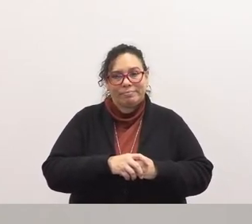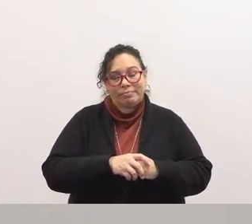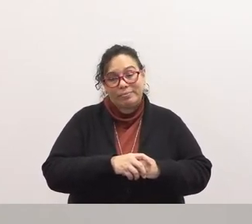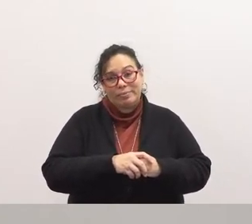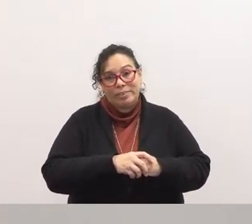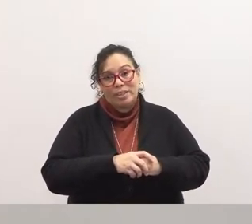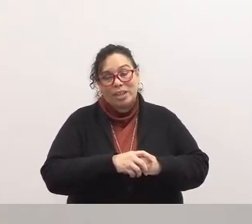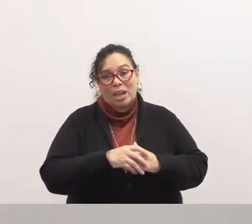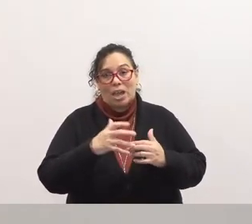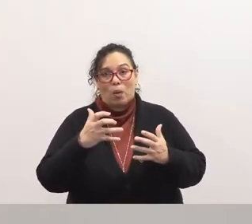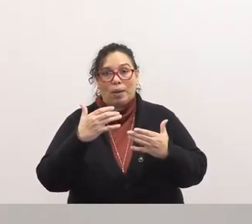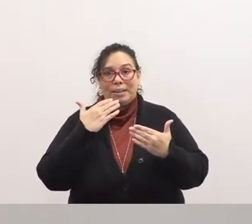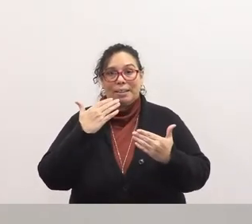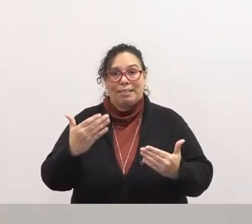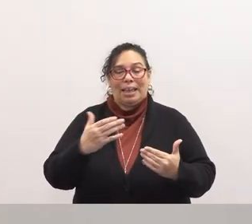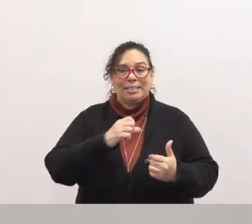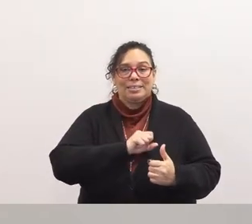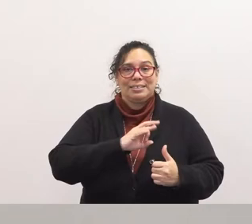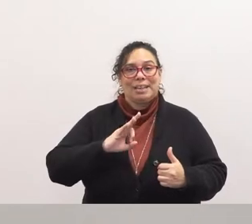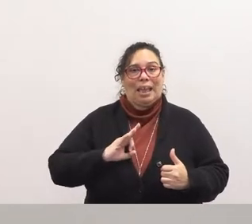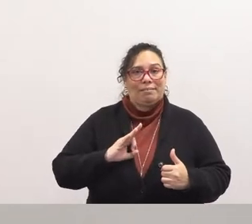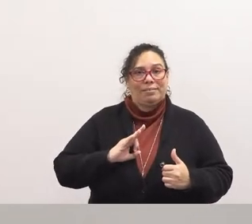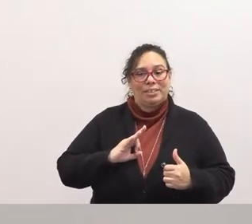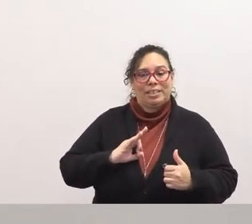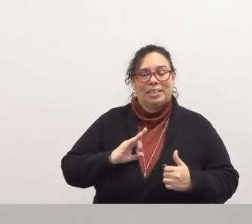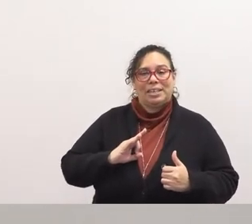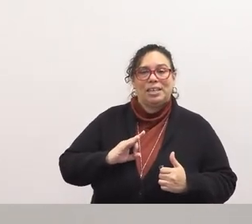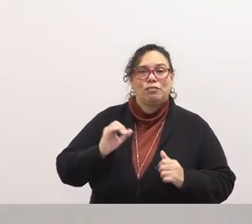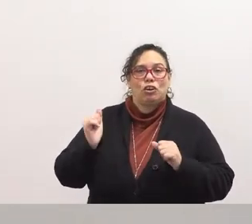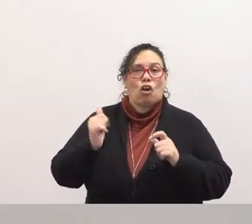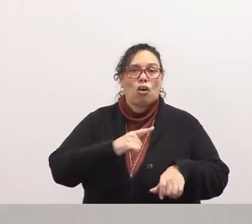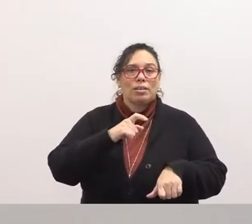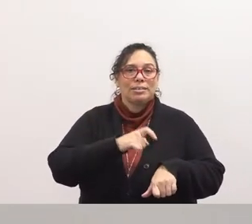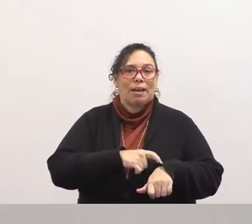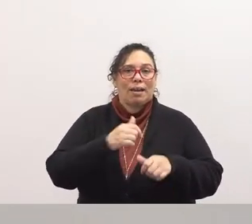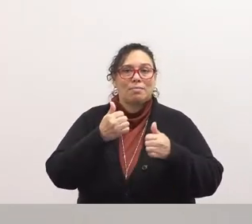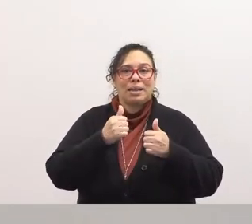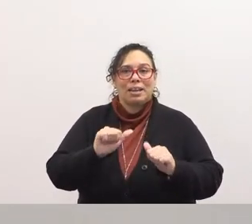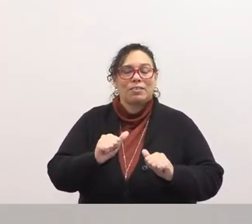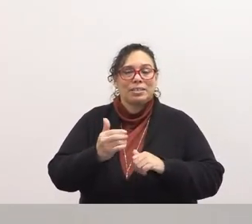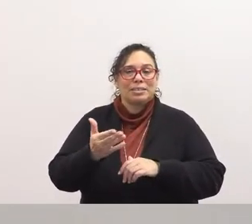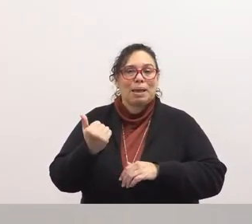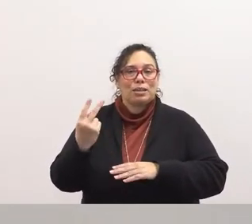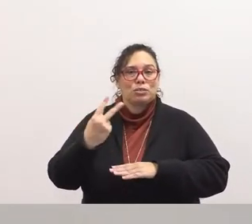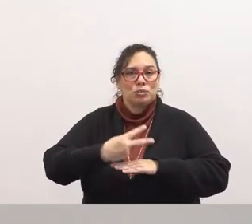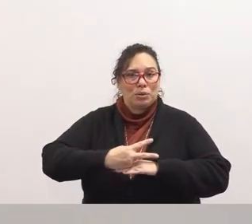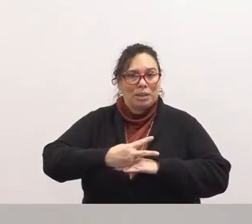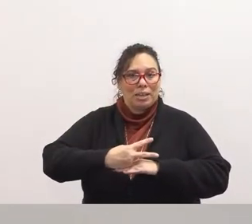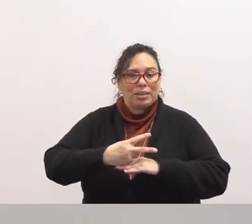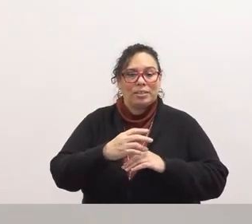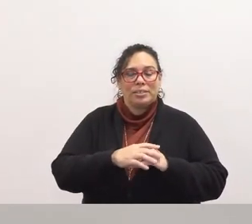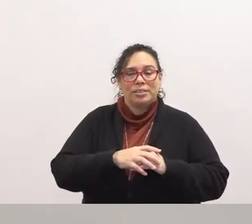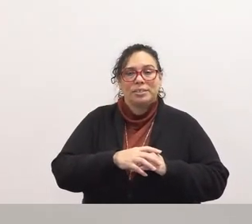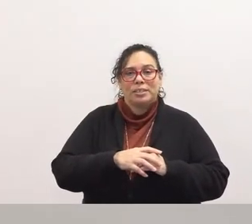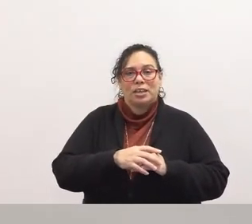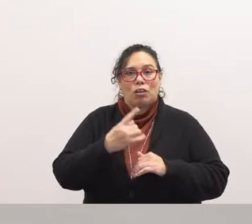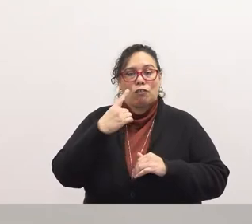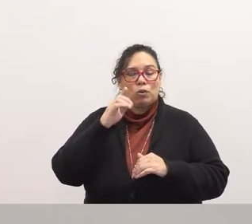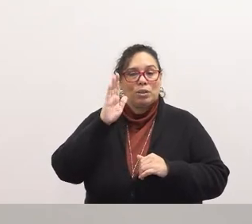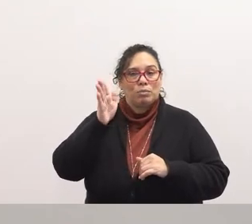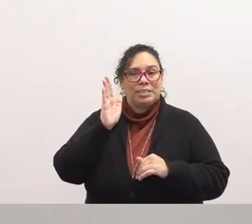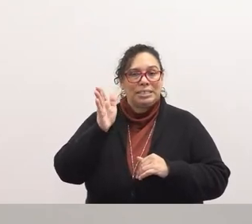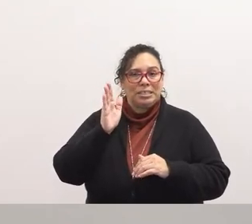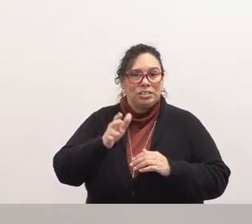just want to thank our staff for putting in all the time and effort these past 2 days for these